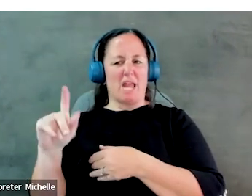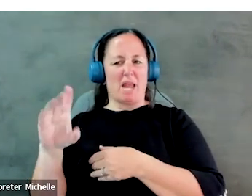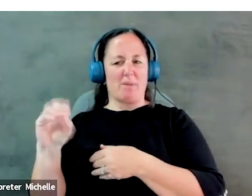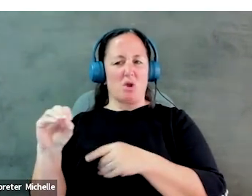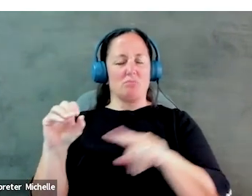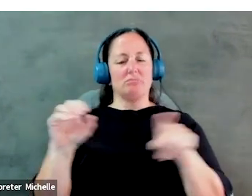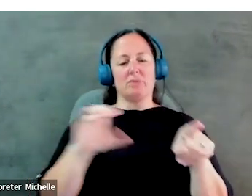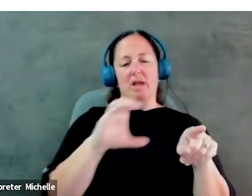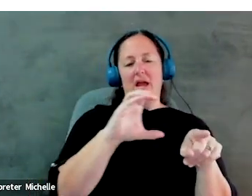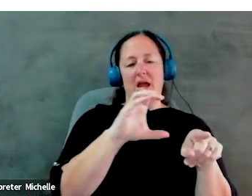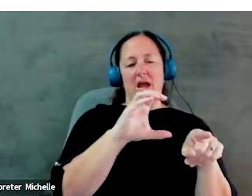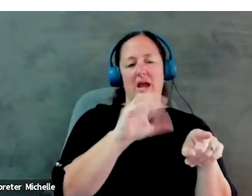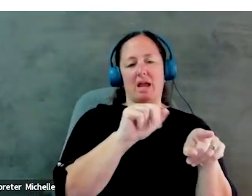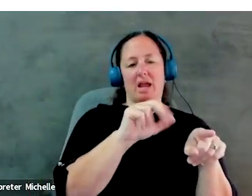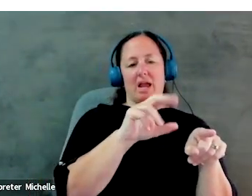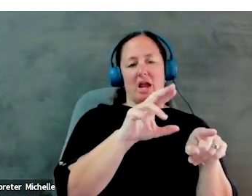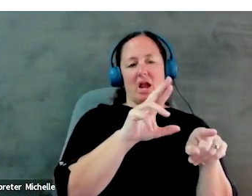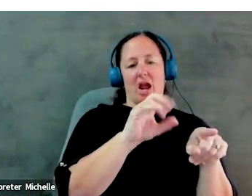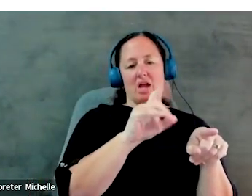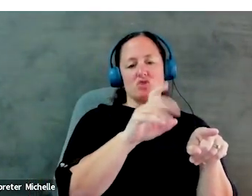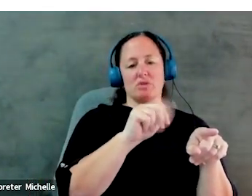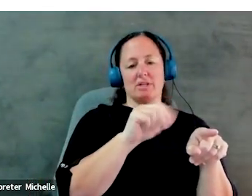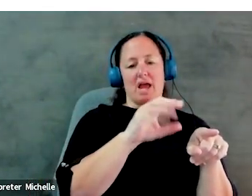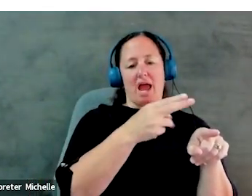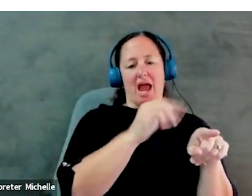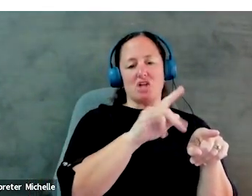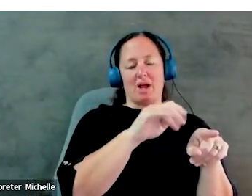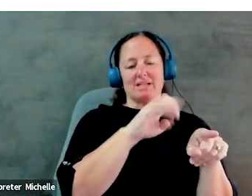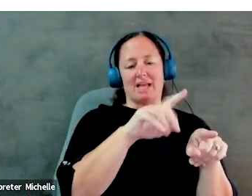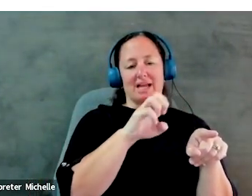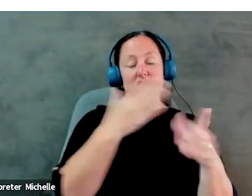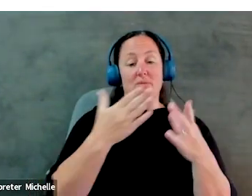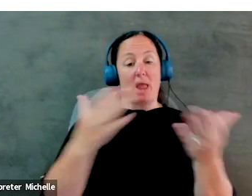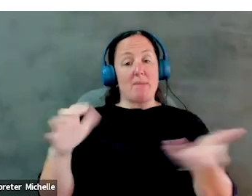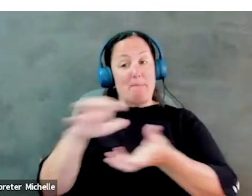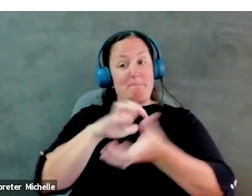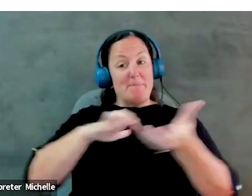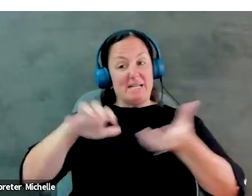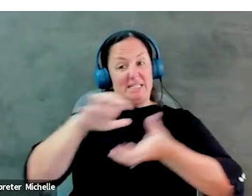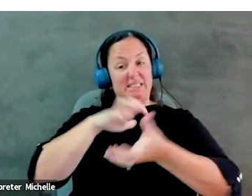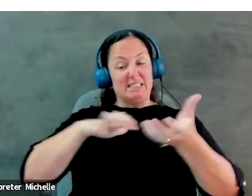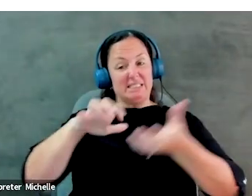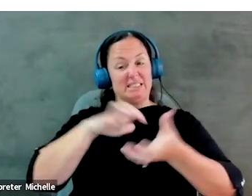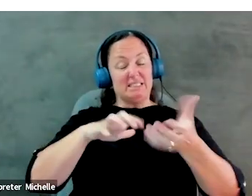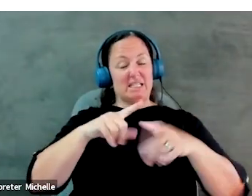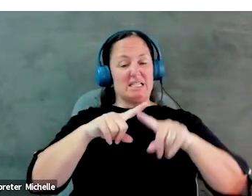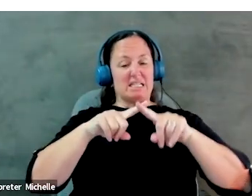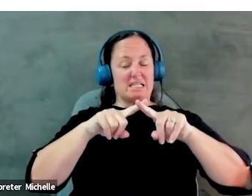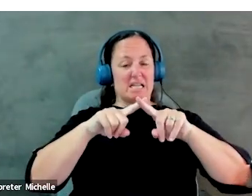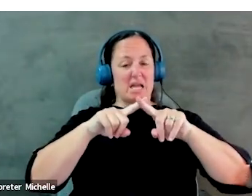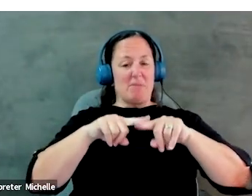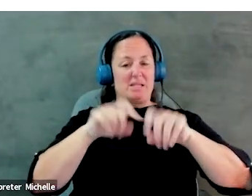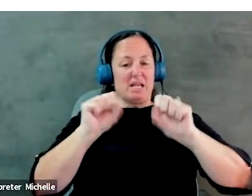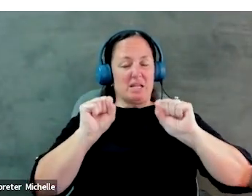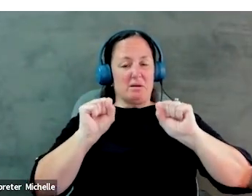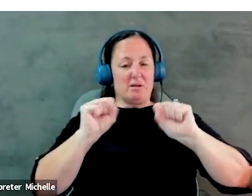cadmium as calcium hydroxide. So we might be able to perhaps do a mix of calcium hydroxide depending